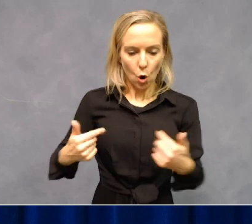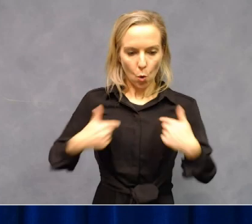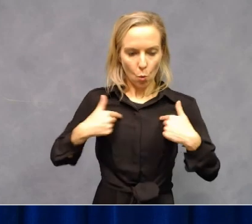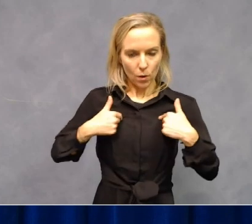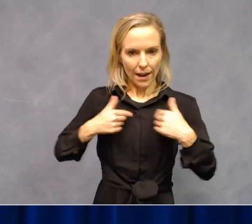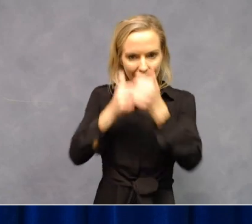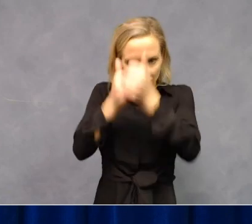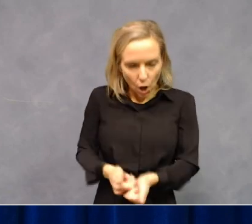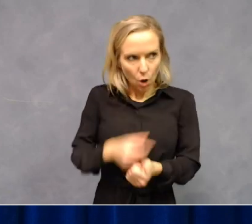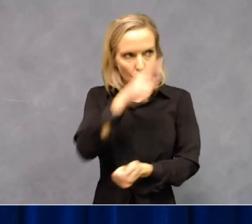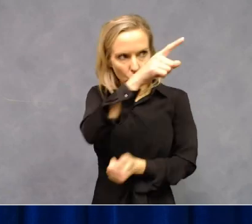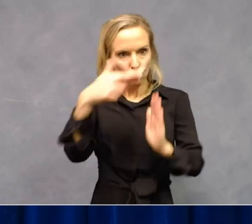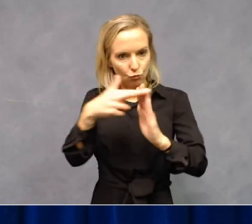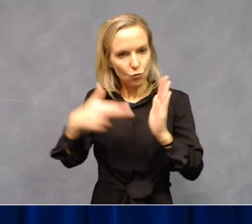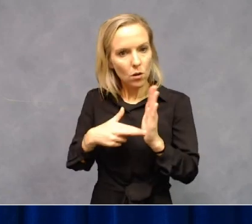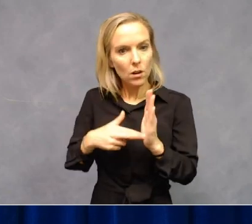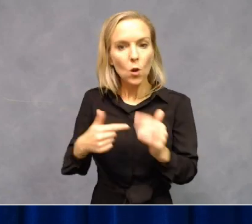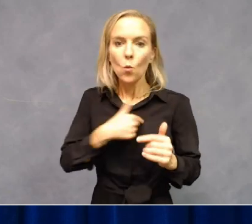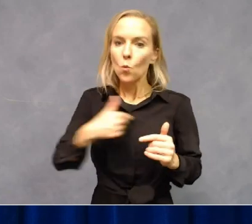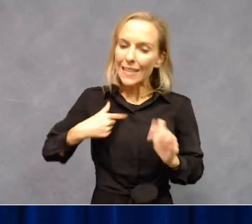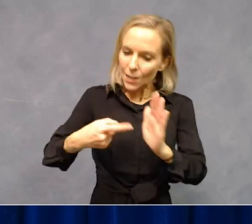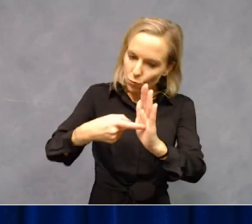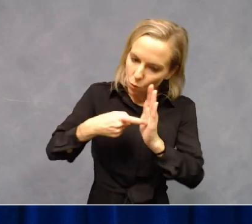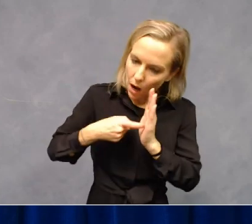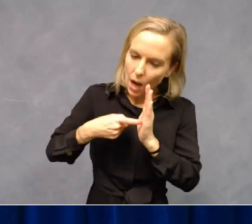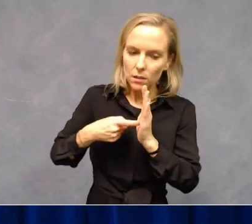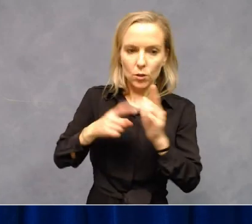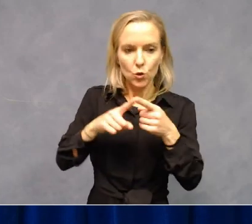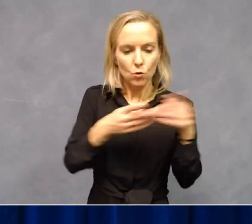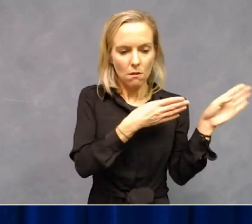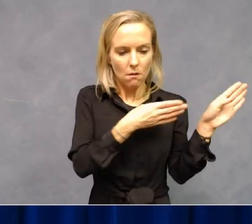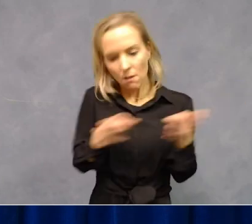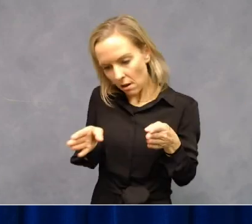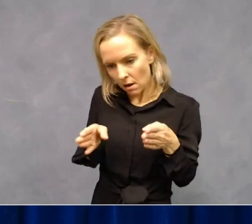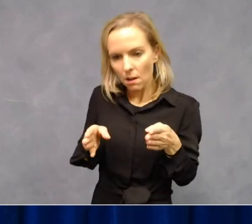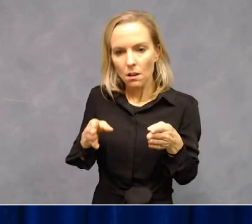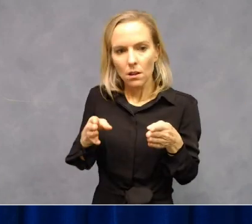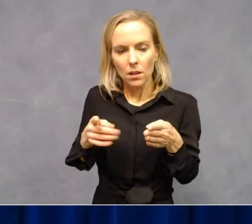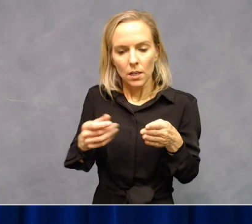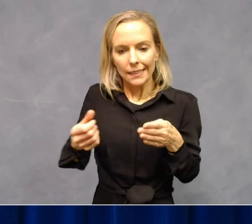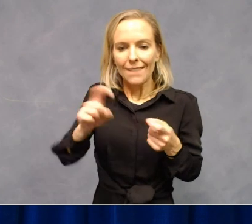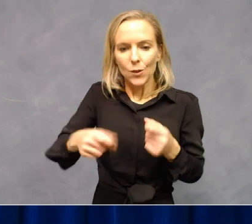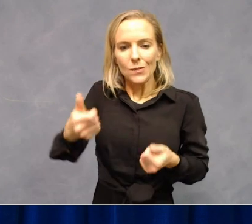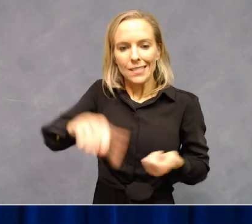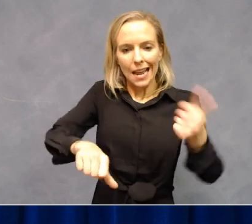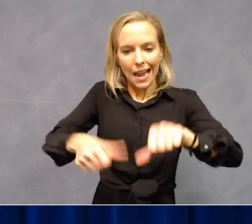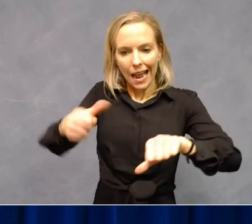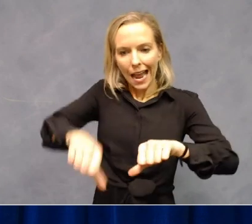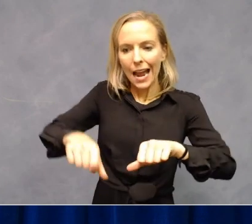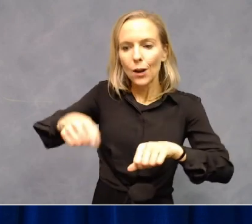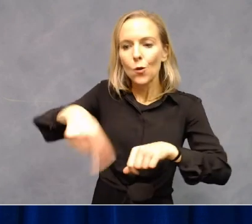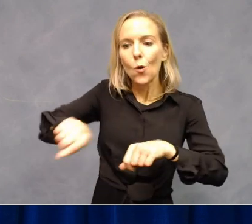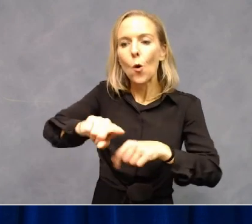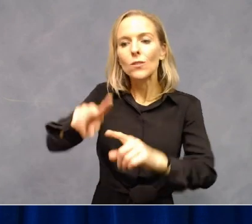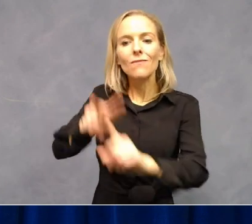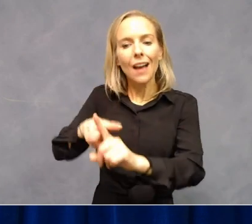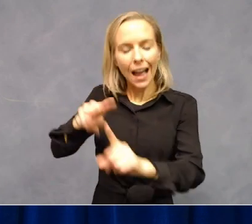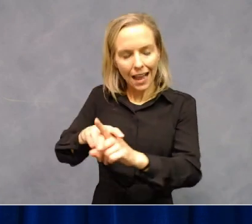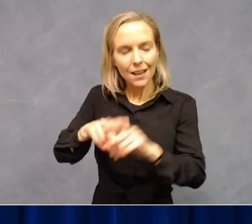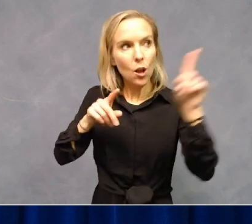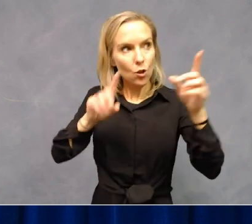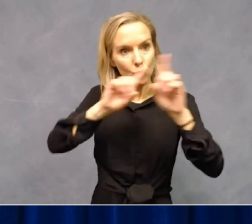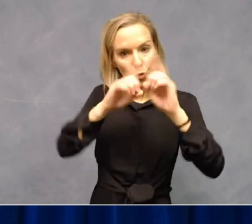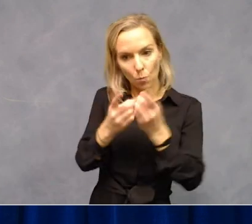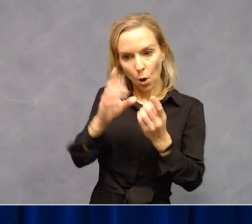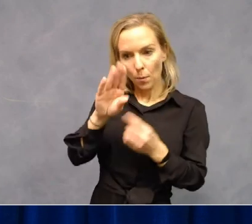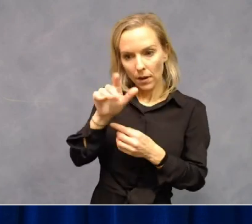rules. So we were required to shift gears to start denying those, and then on the orders of Department of Labor, start